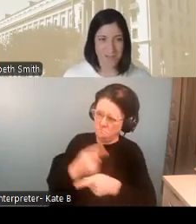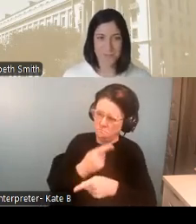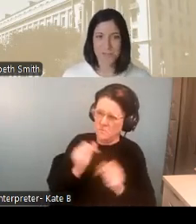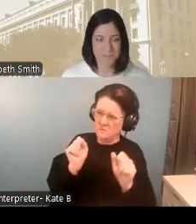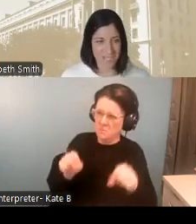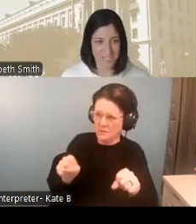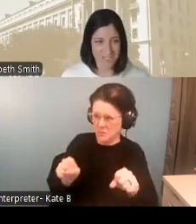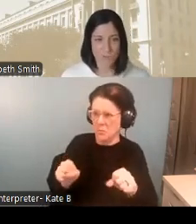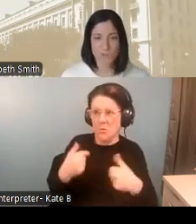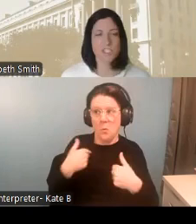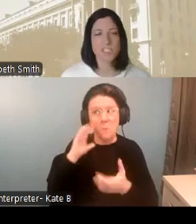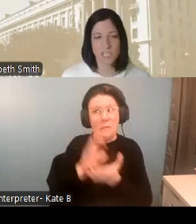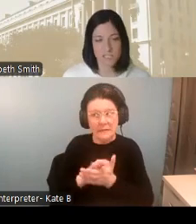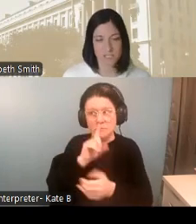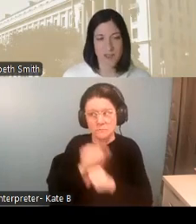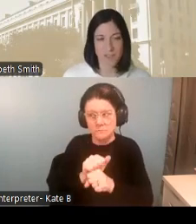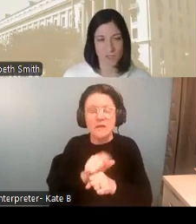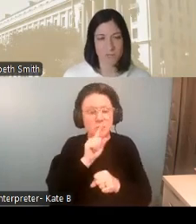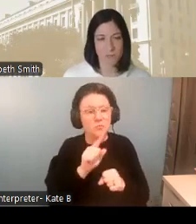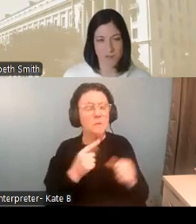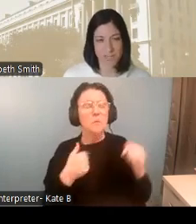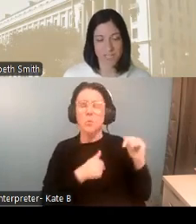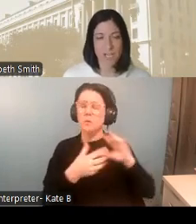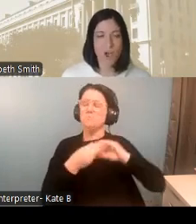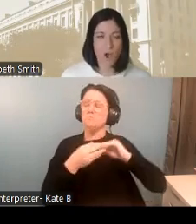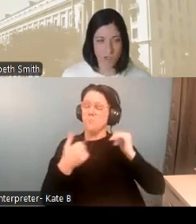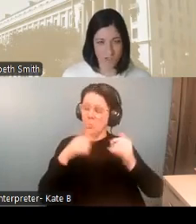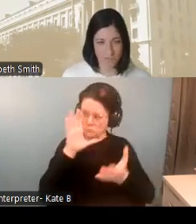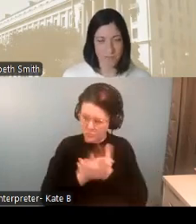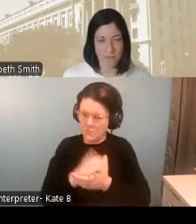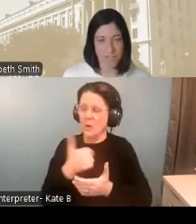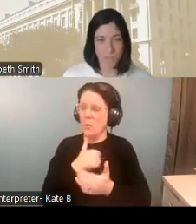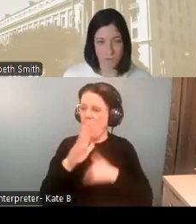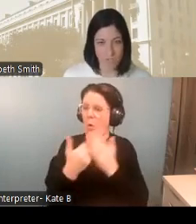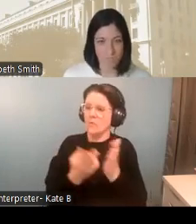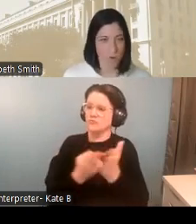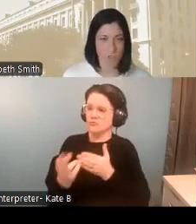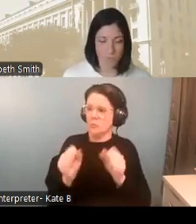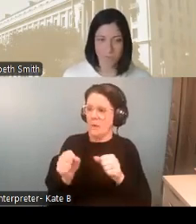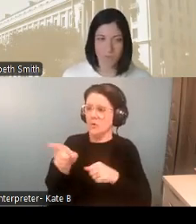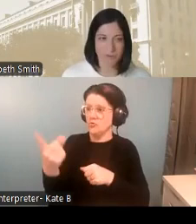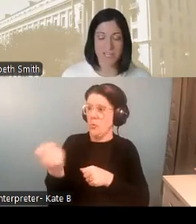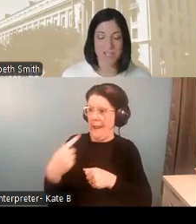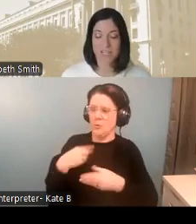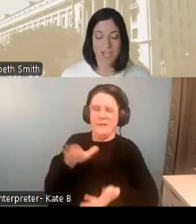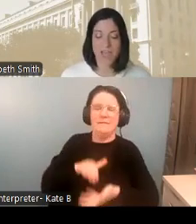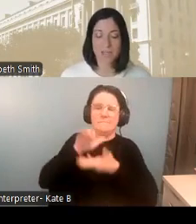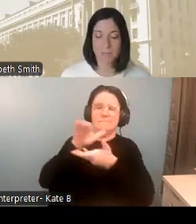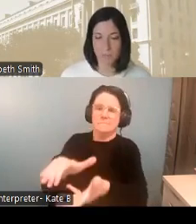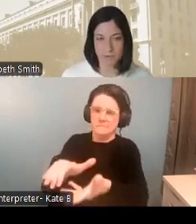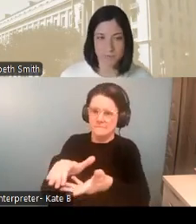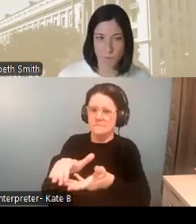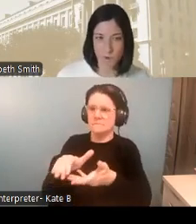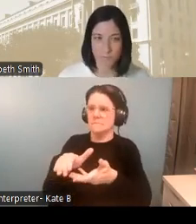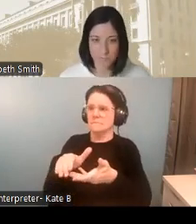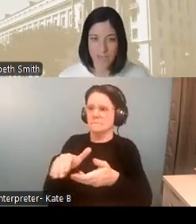recipient believes that it is. So it's just attesting to the fact that you have provided all of the information that we were looking for, and you provided it in as